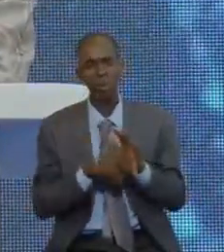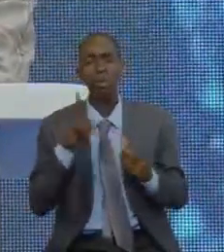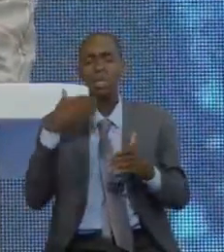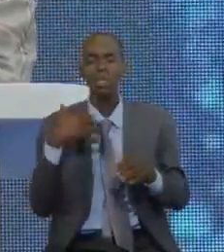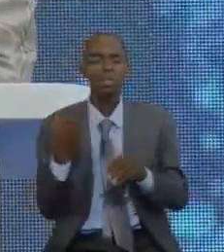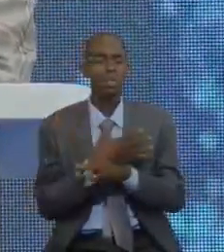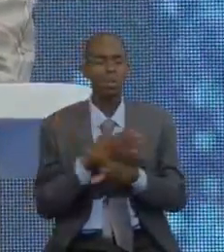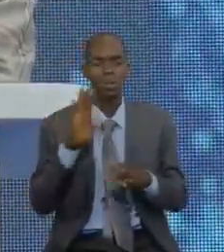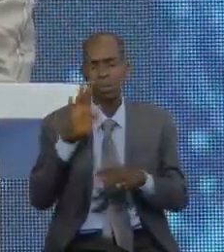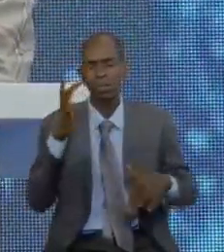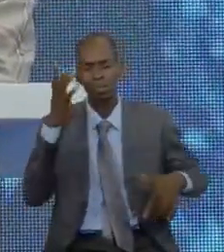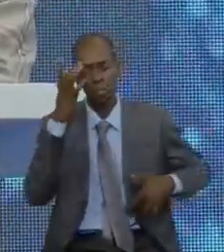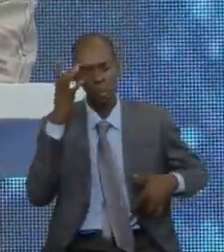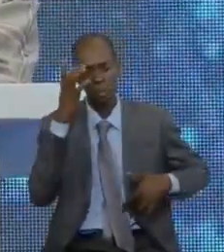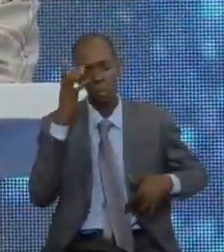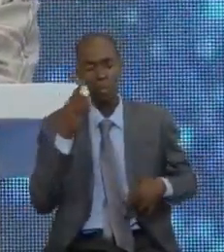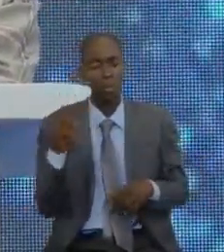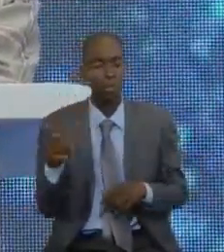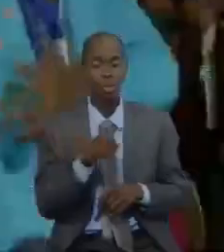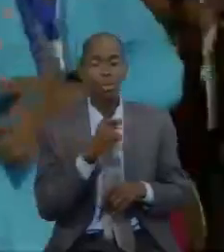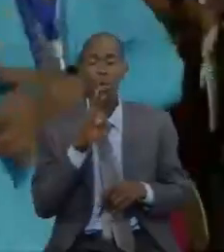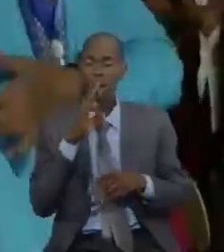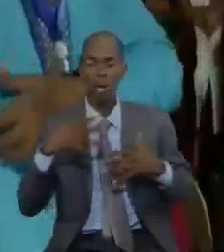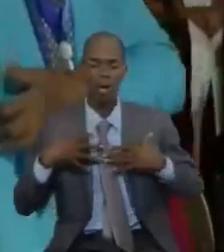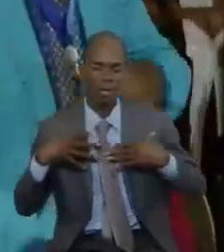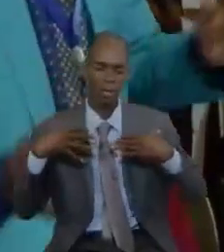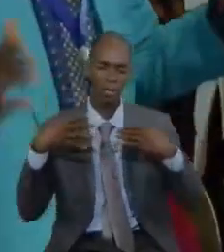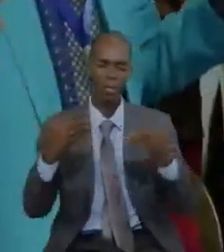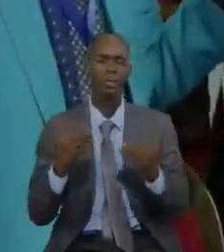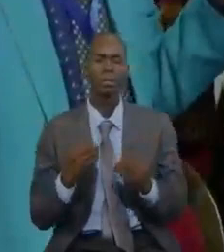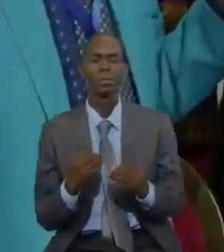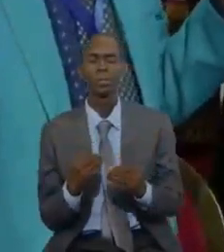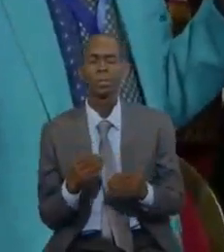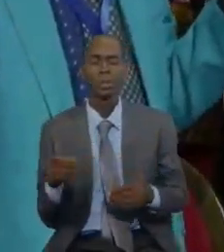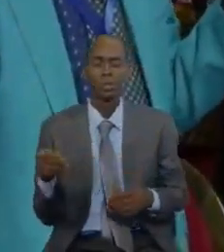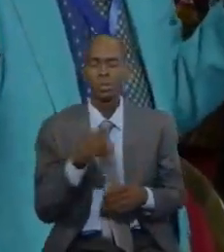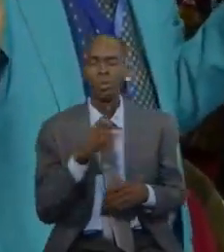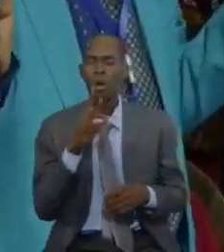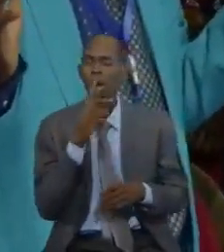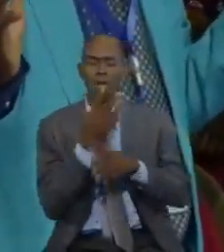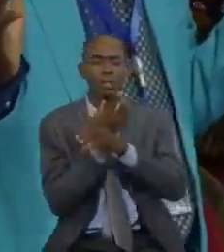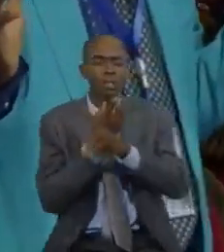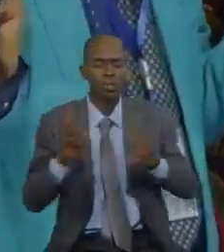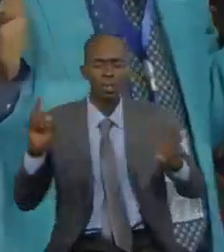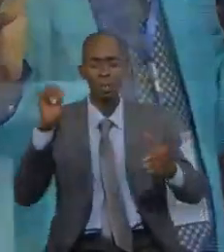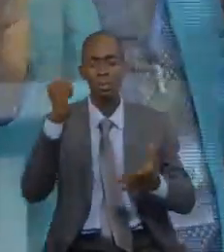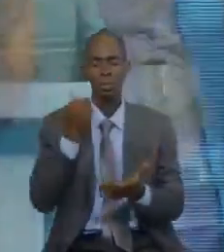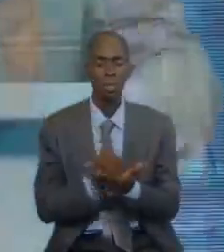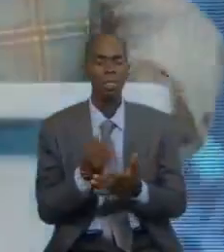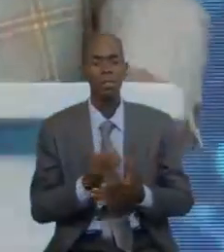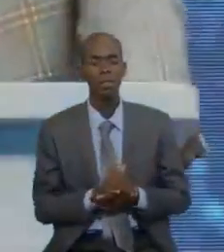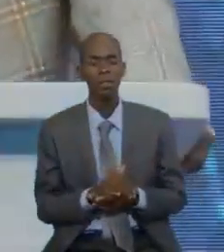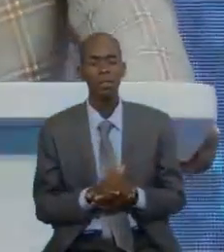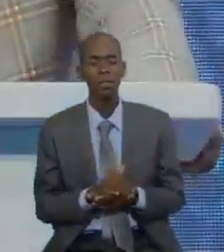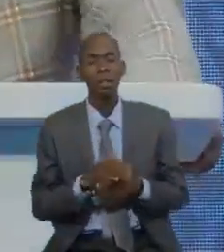disease. You are healed. You are delivered. Father